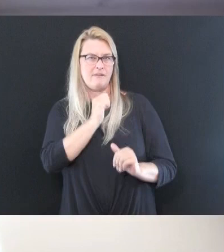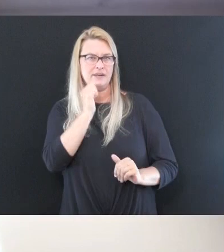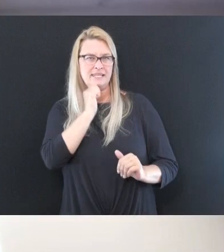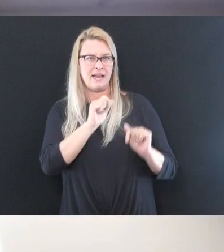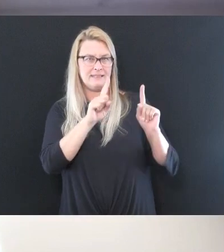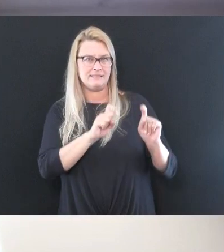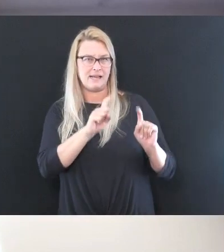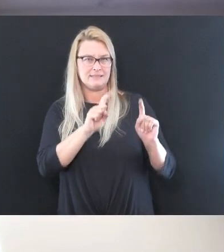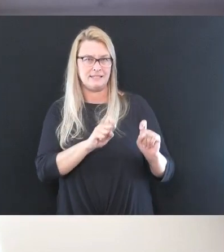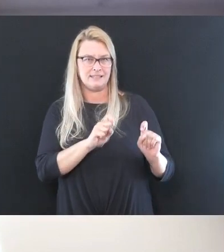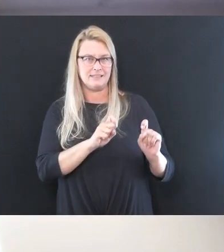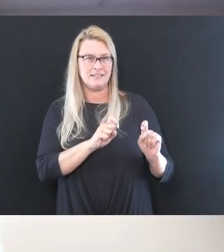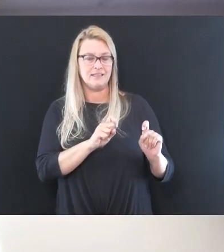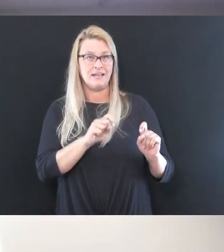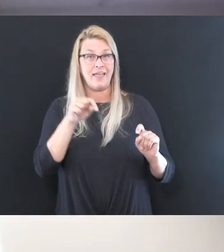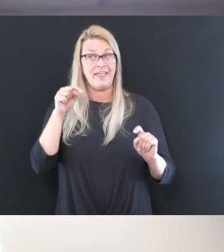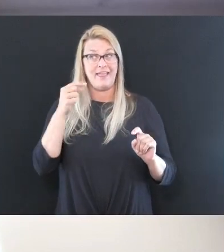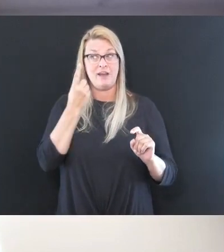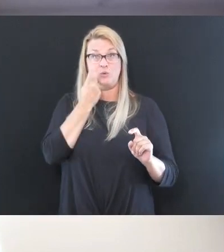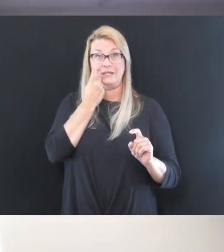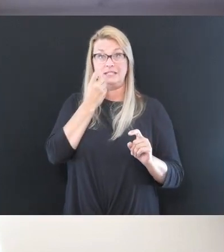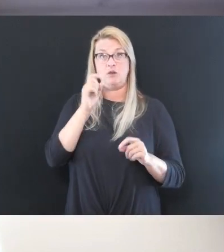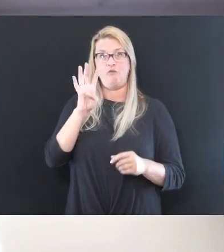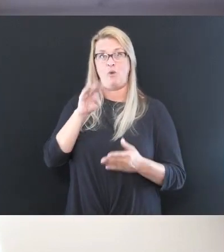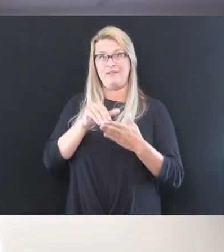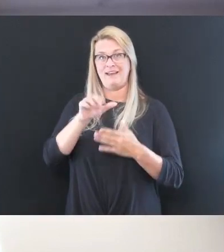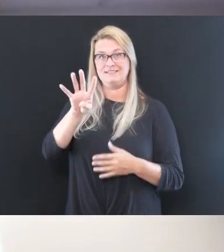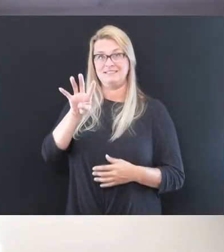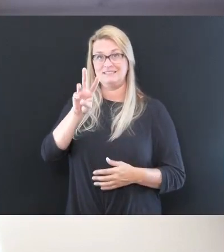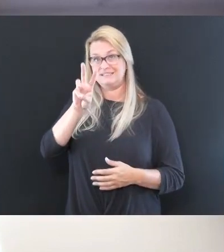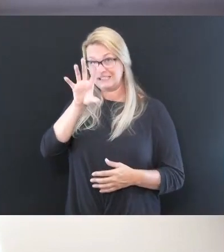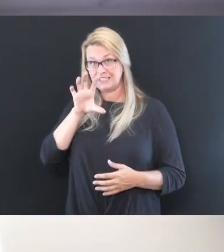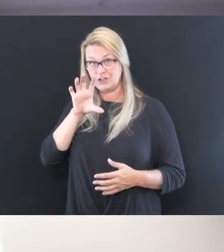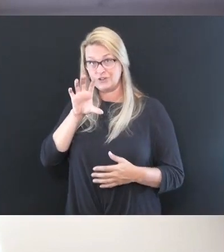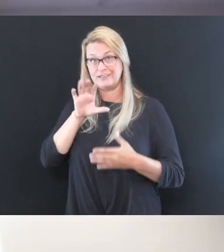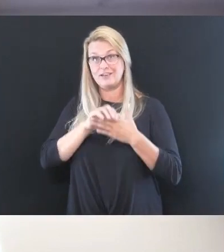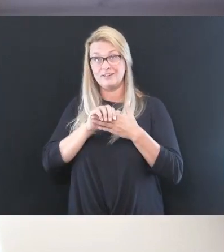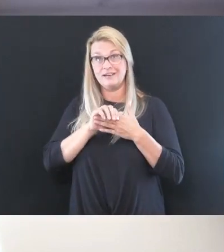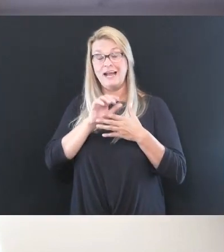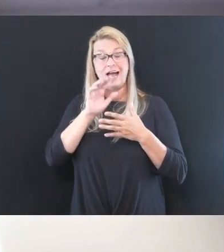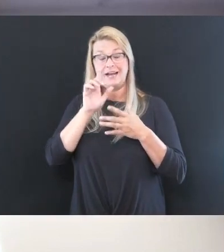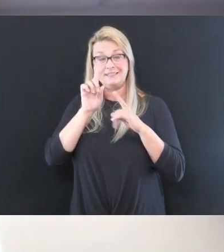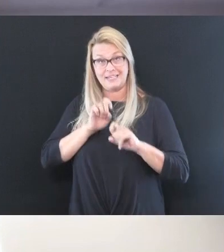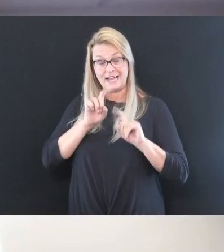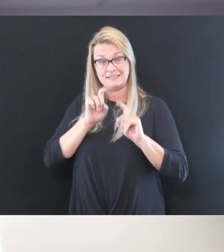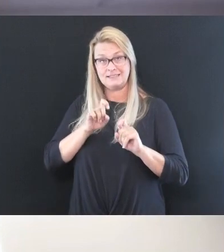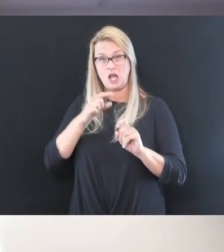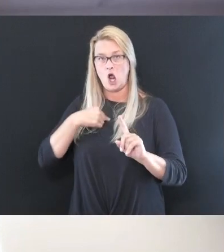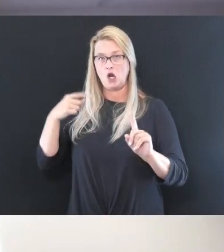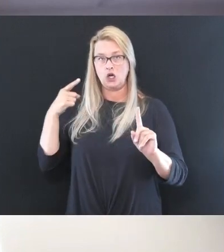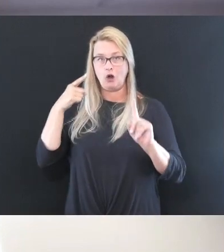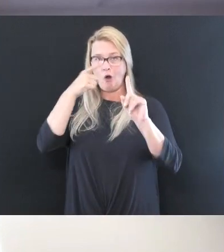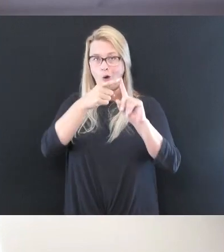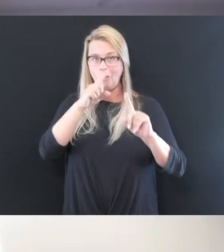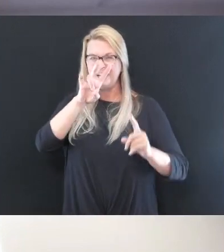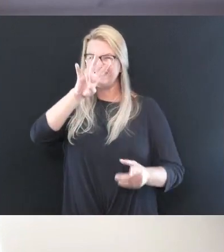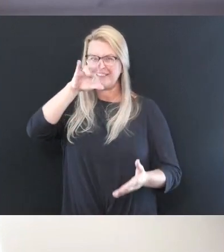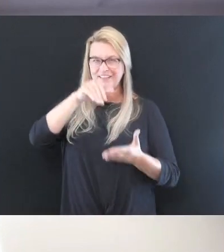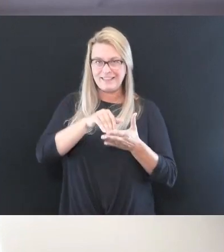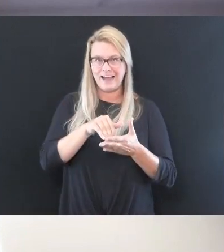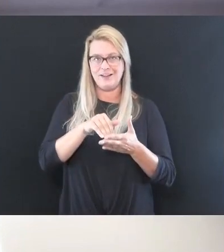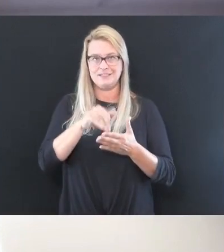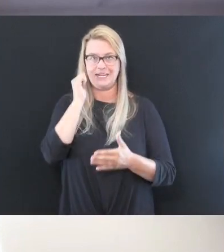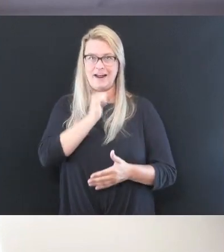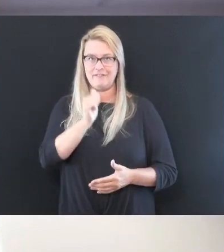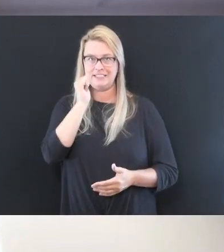This past week, it went up to over 4,600. The objective is a minimum of 7,000. And as the